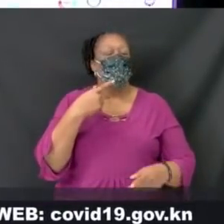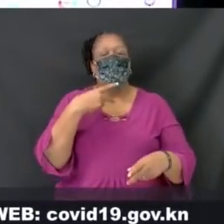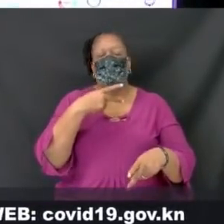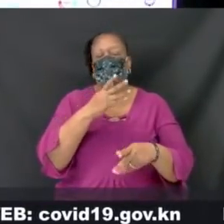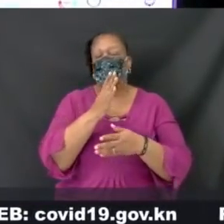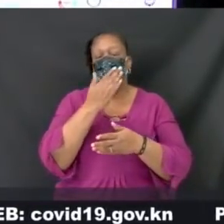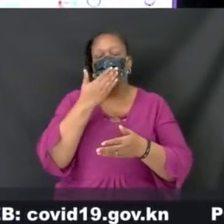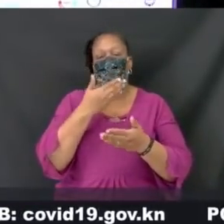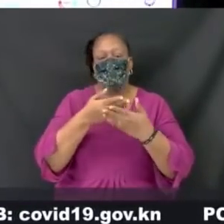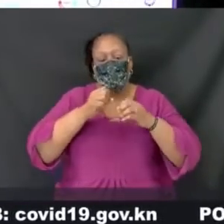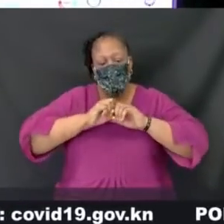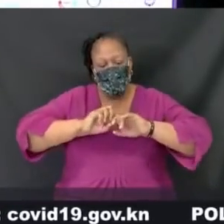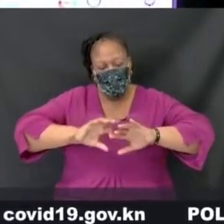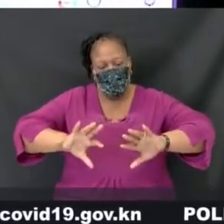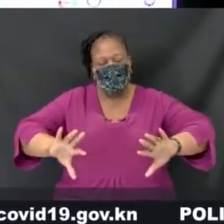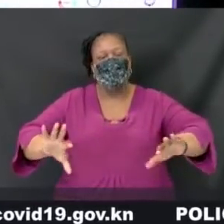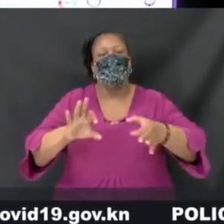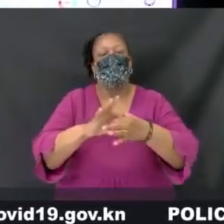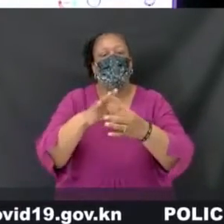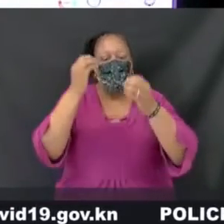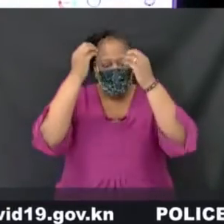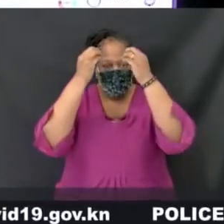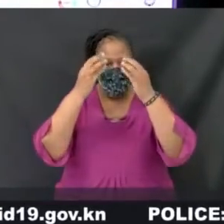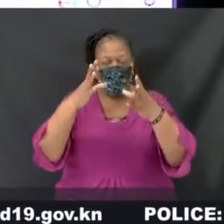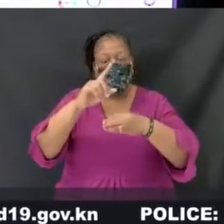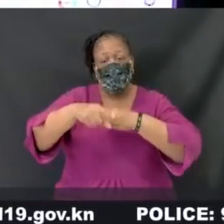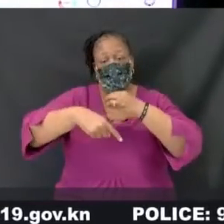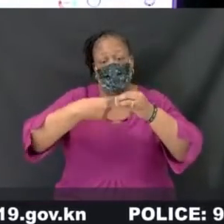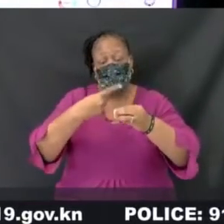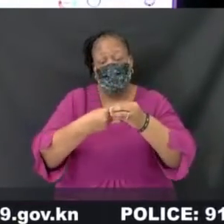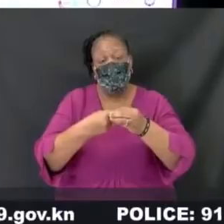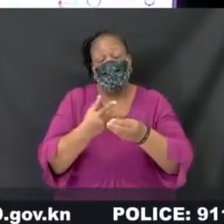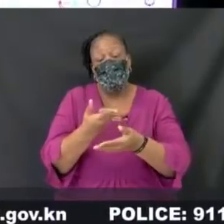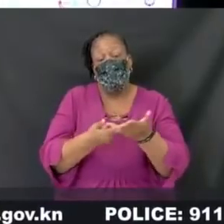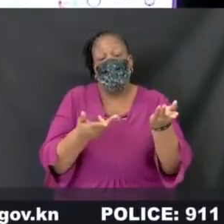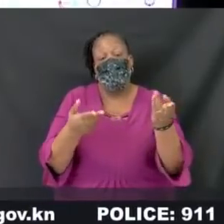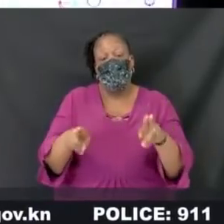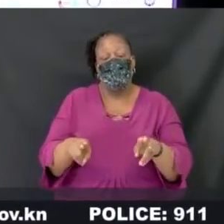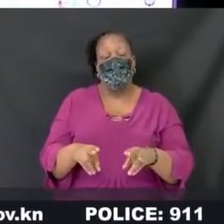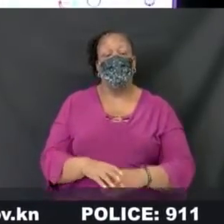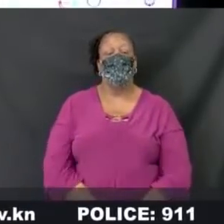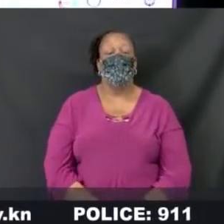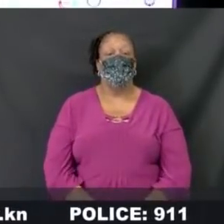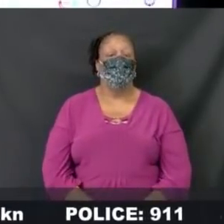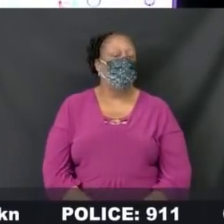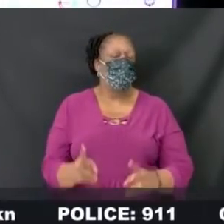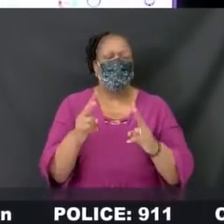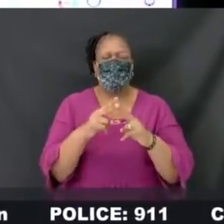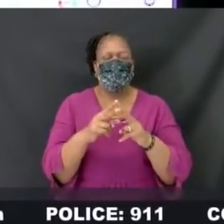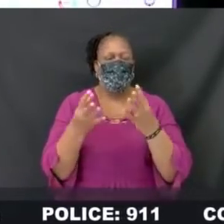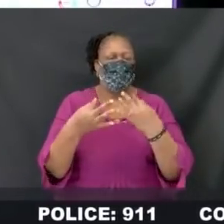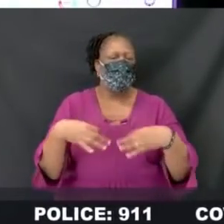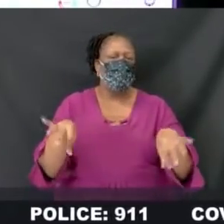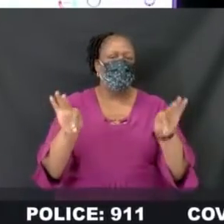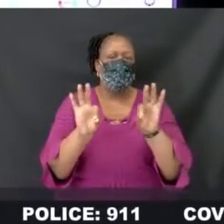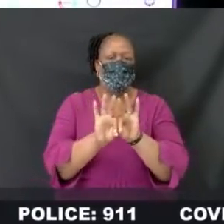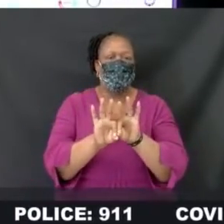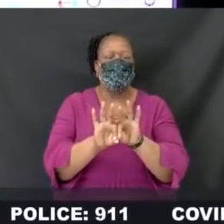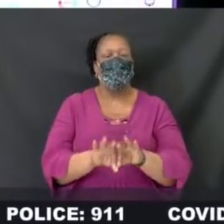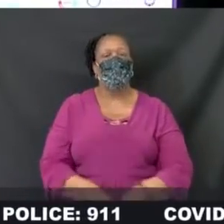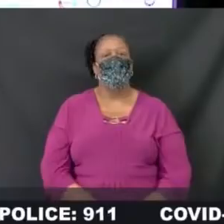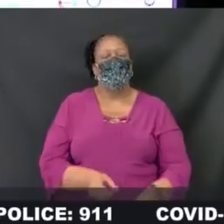in the dissemination of information, publication, and all of that. They are key in the management of